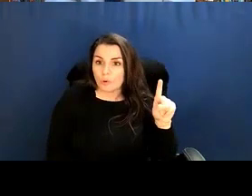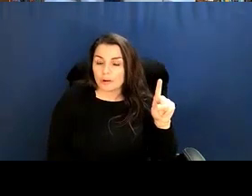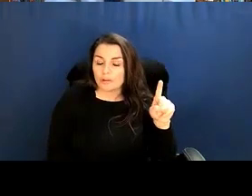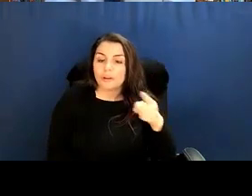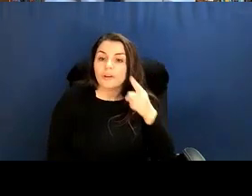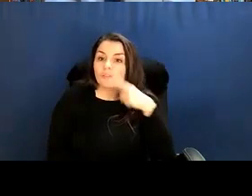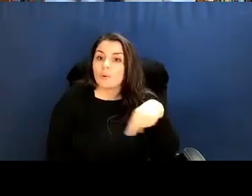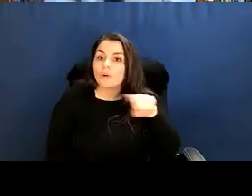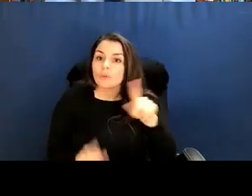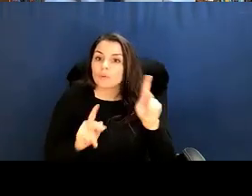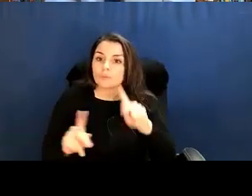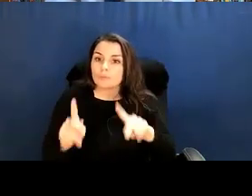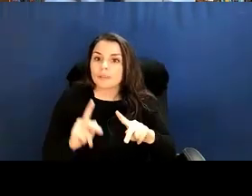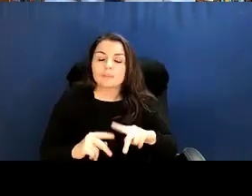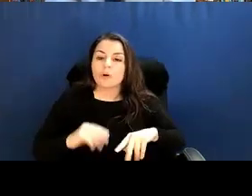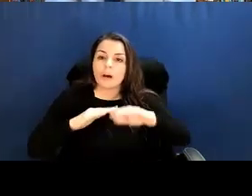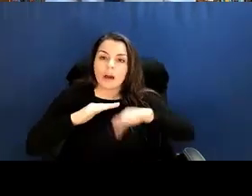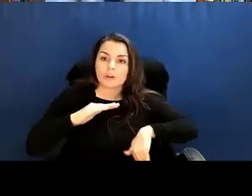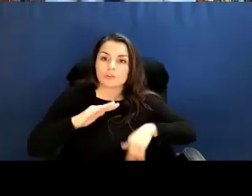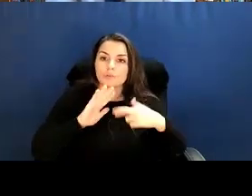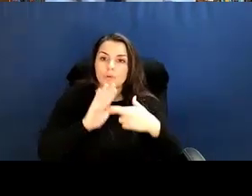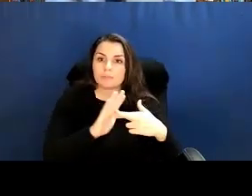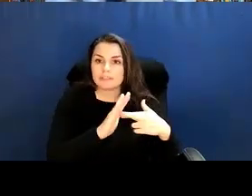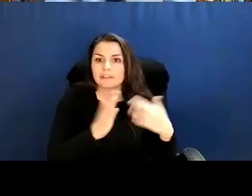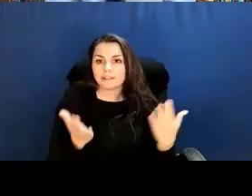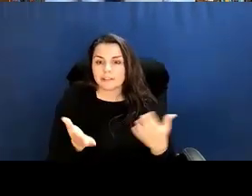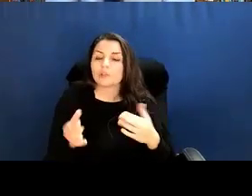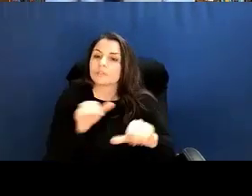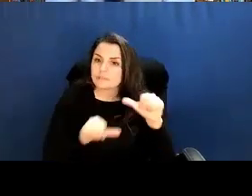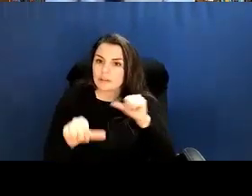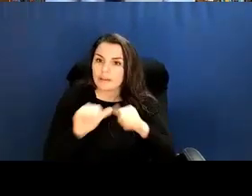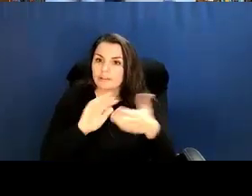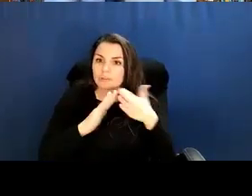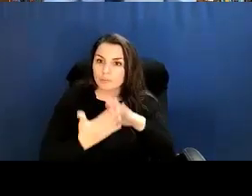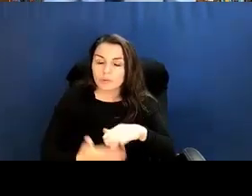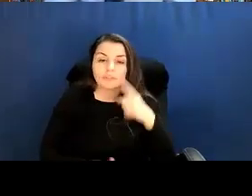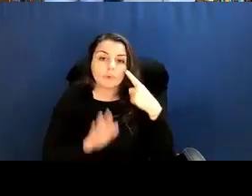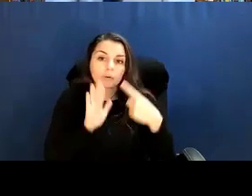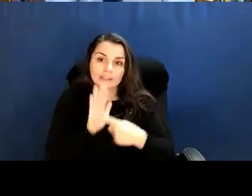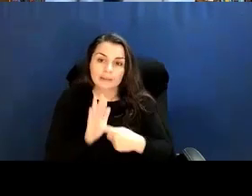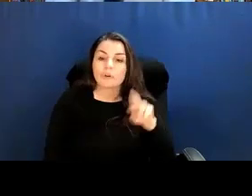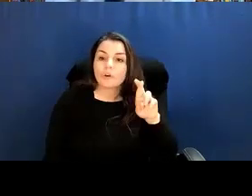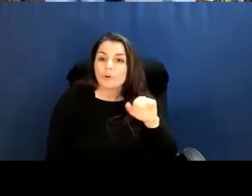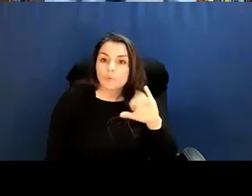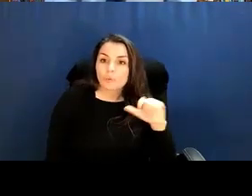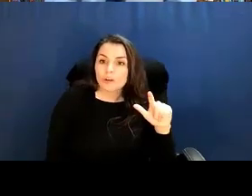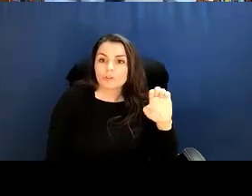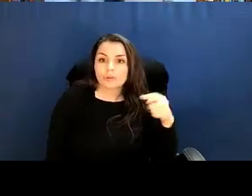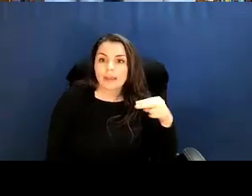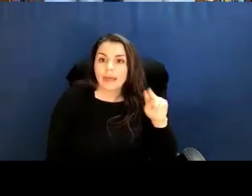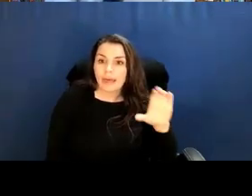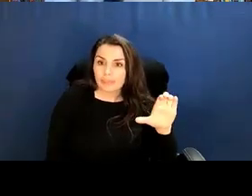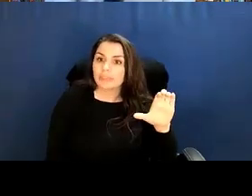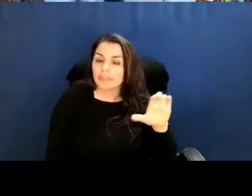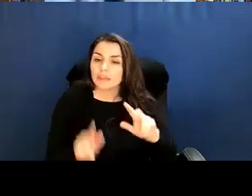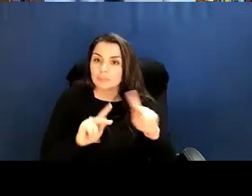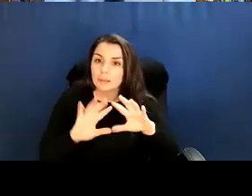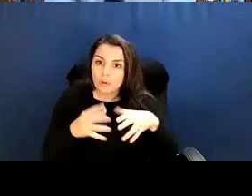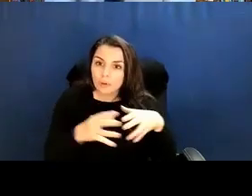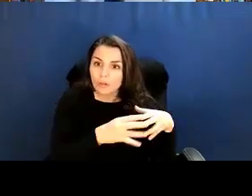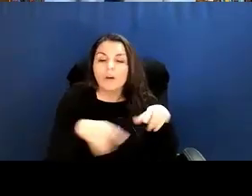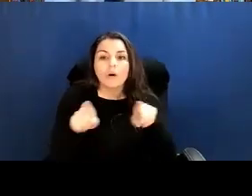who are underrepresented in science, so underrepresented racial and ethnic minorities, people with disabilities, or people from a